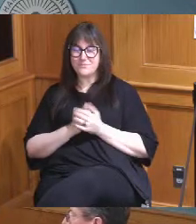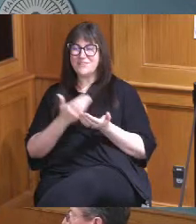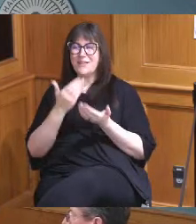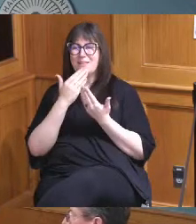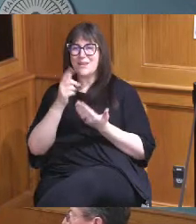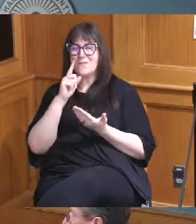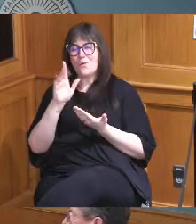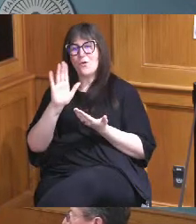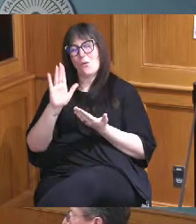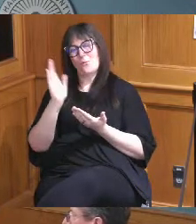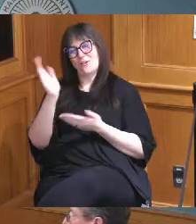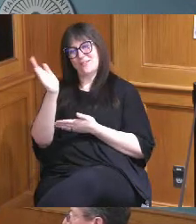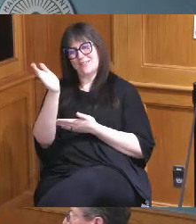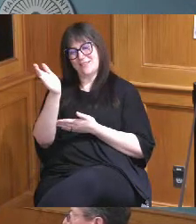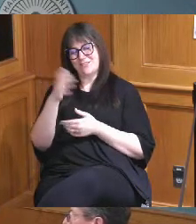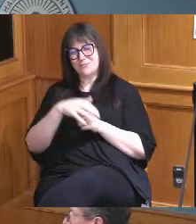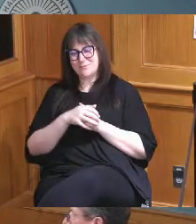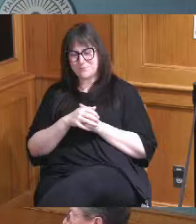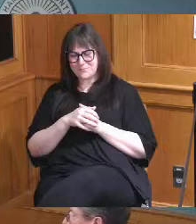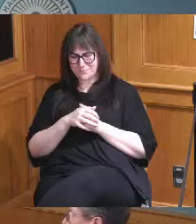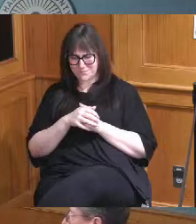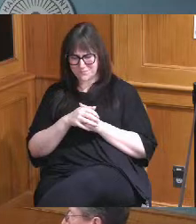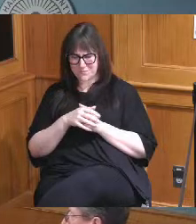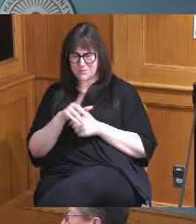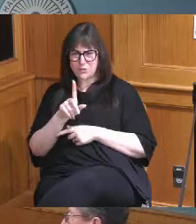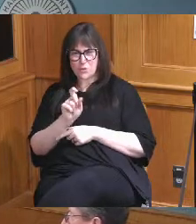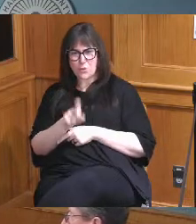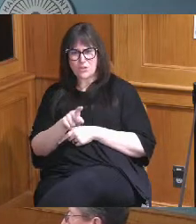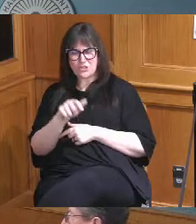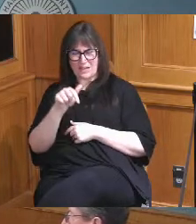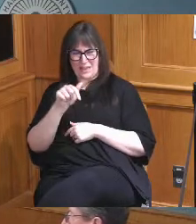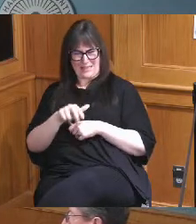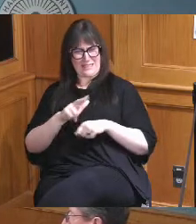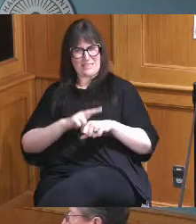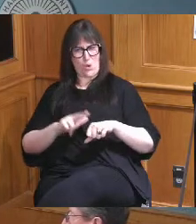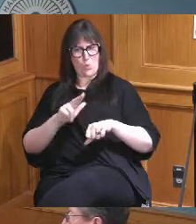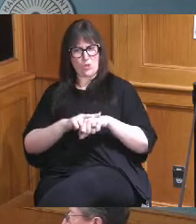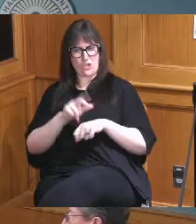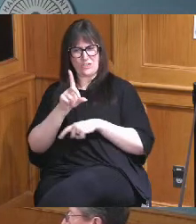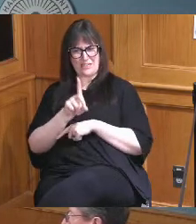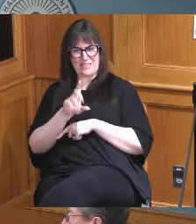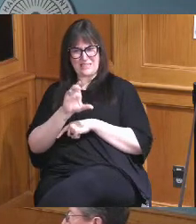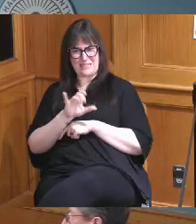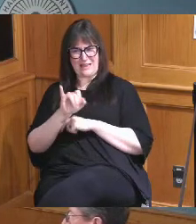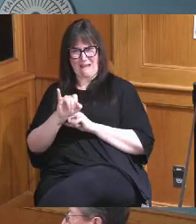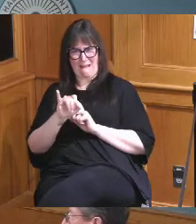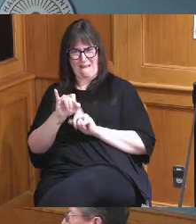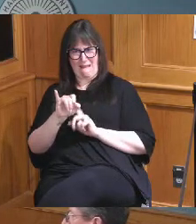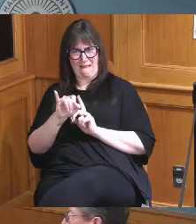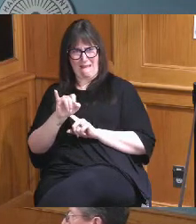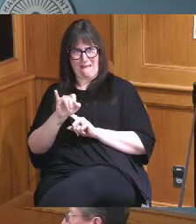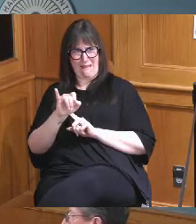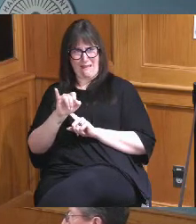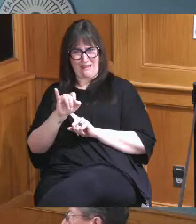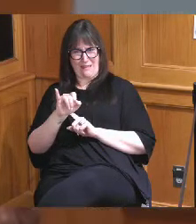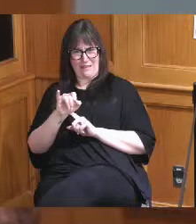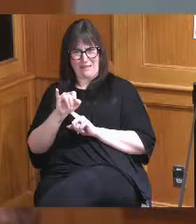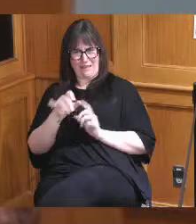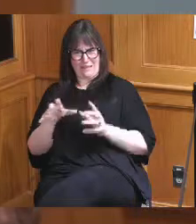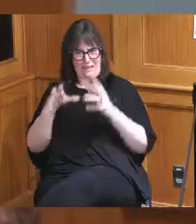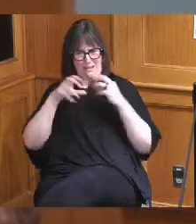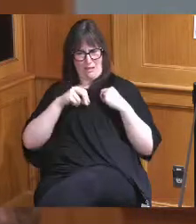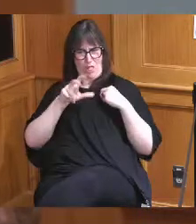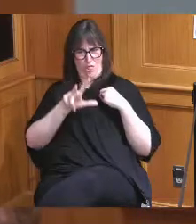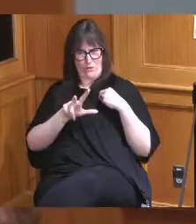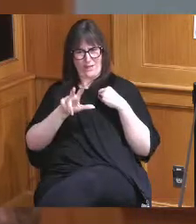Thank you for the presentation. I had a question. Was this originally the DCI that got Downtown absorbed by Cincinnati,